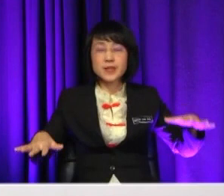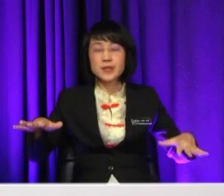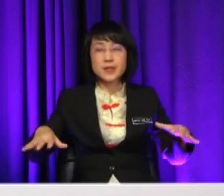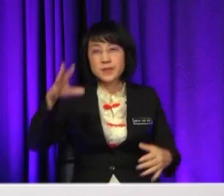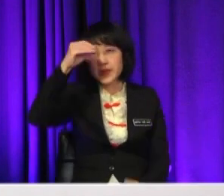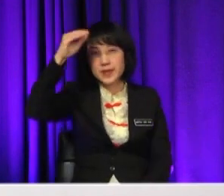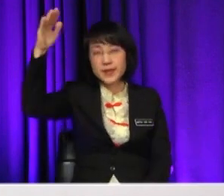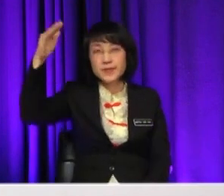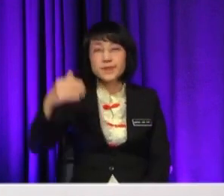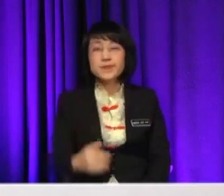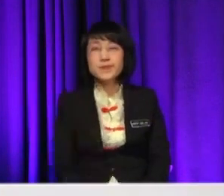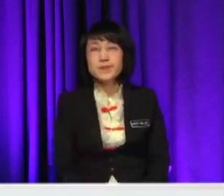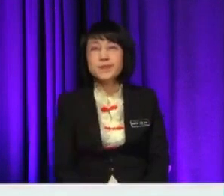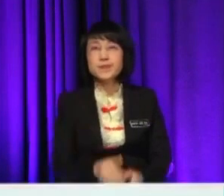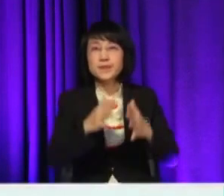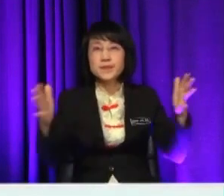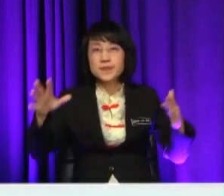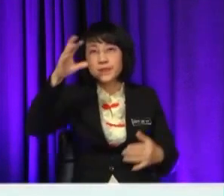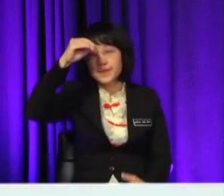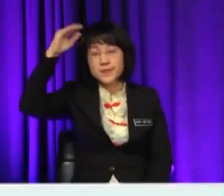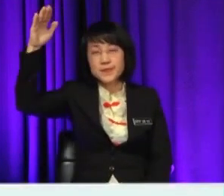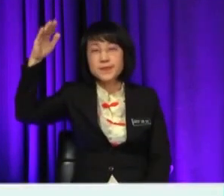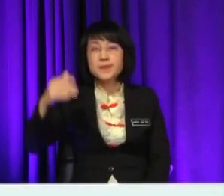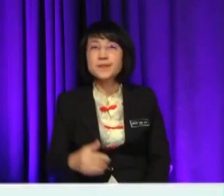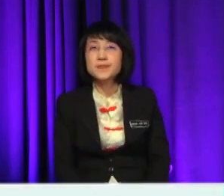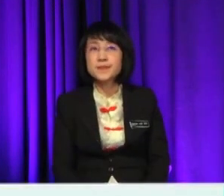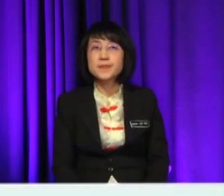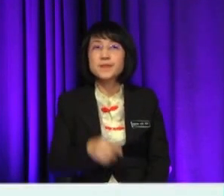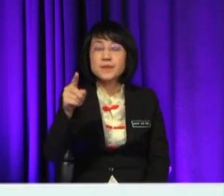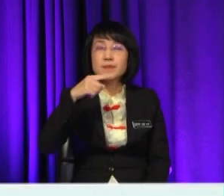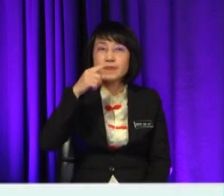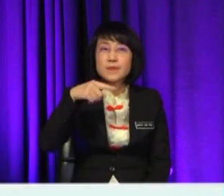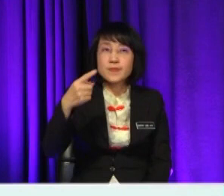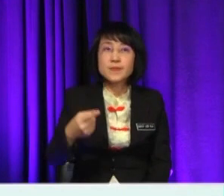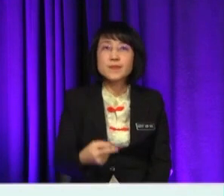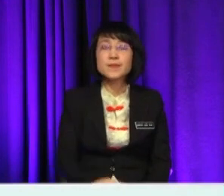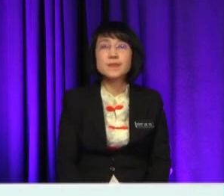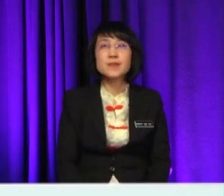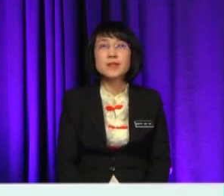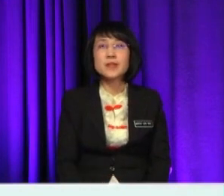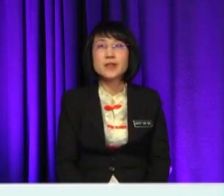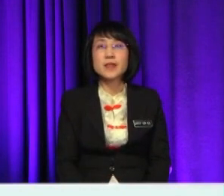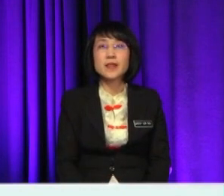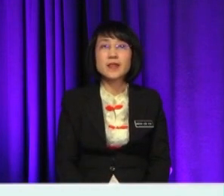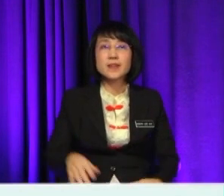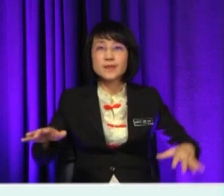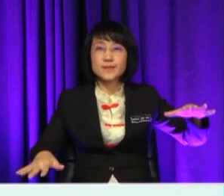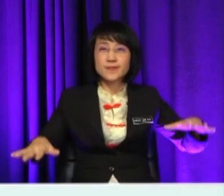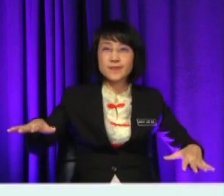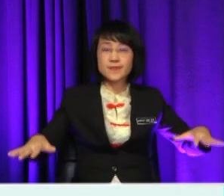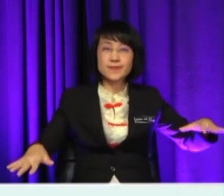good. So big man. Okay, so you mentioned disoriented. Why do you think he's disoriented?